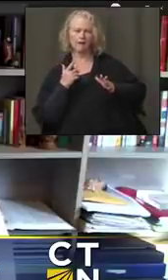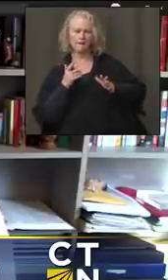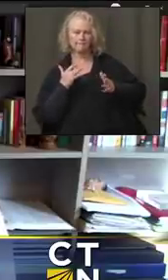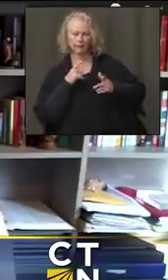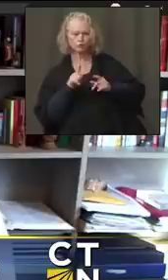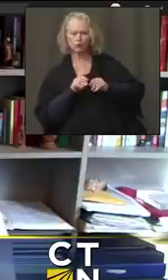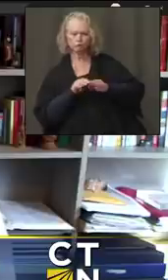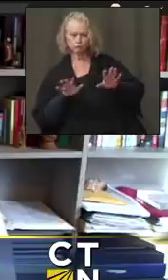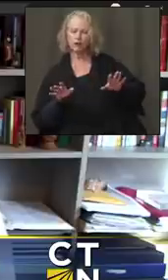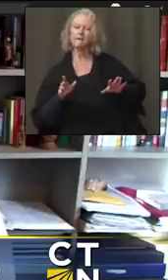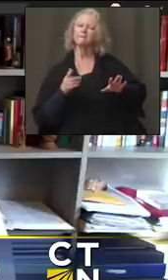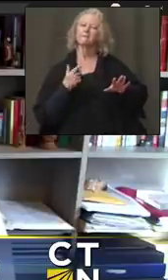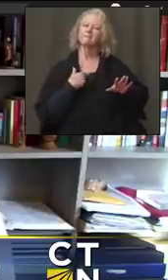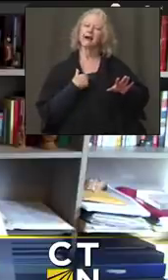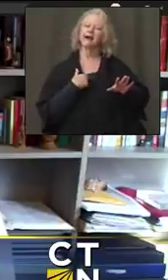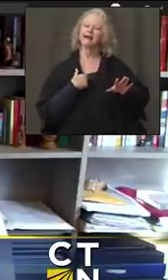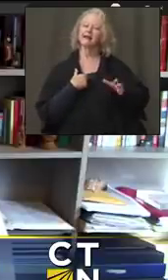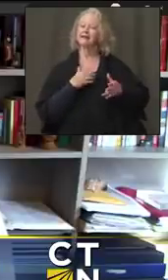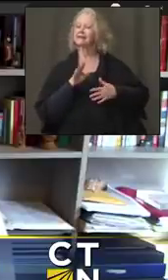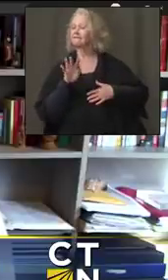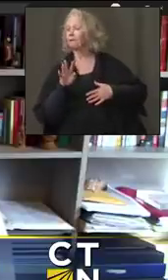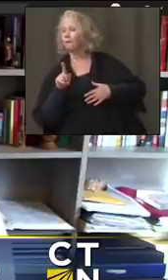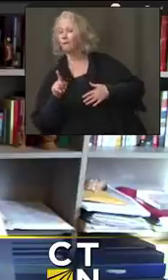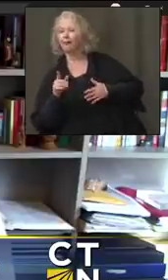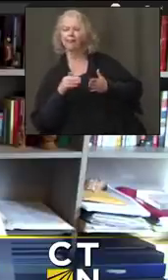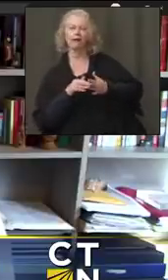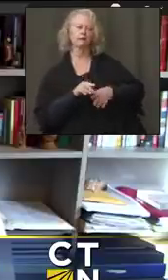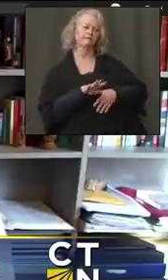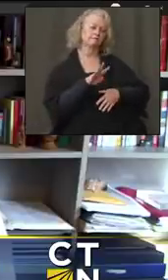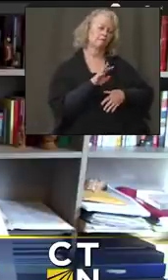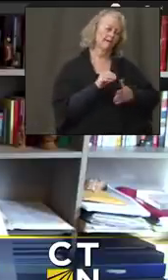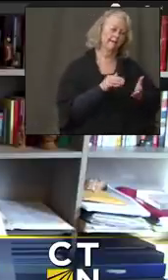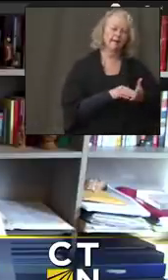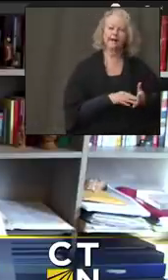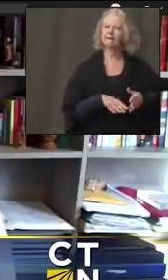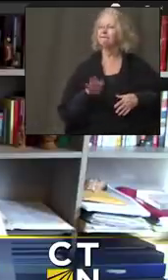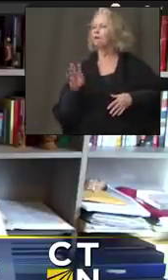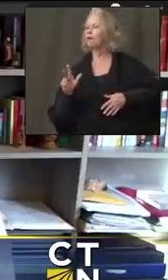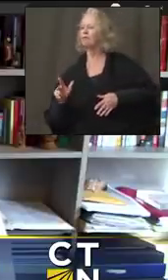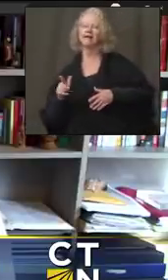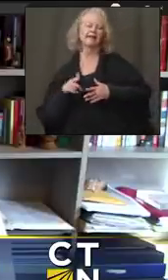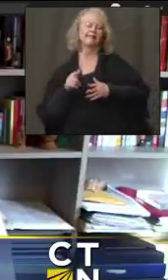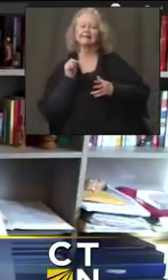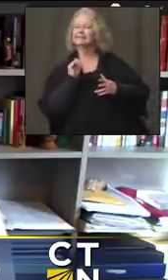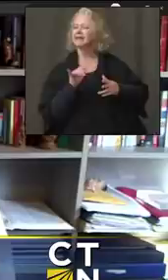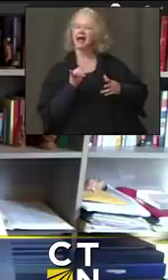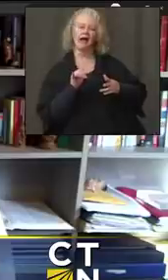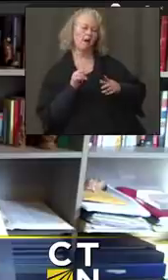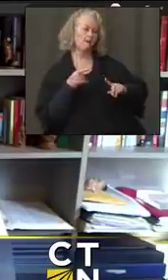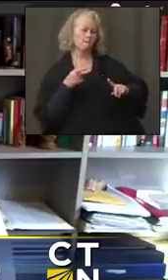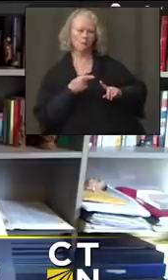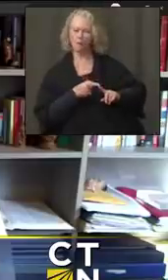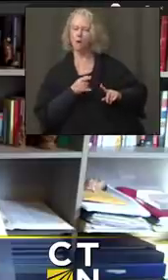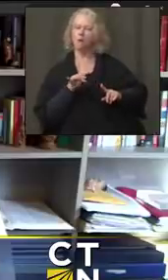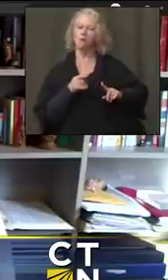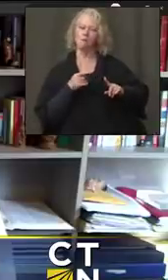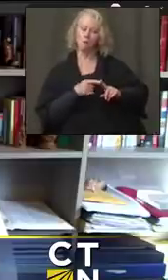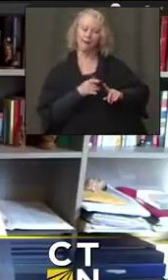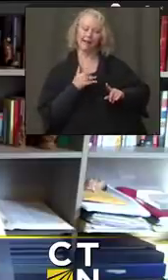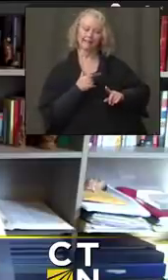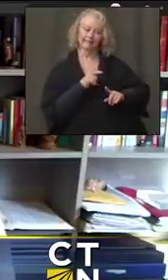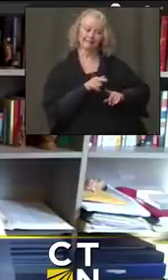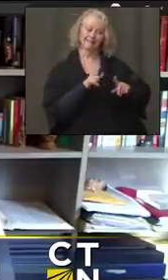not the exact number, whether it's 41 or 40 or 43. That's important. And what's important is how we use those